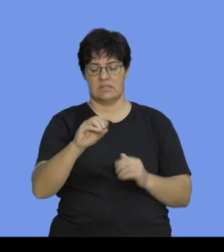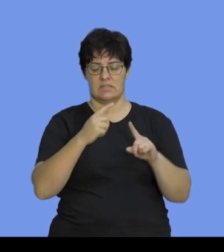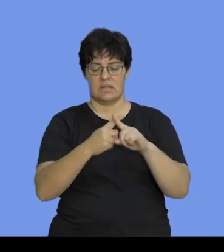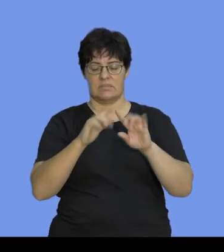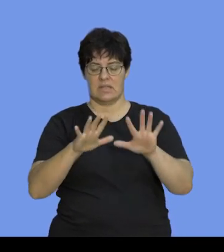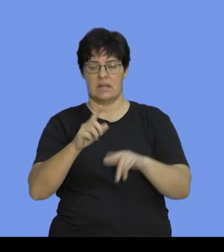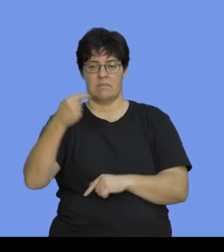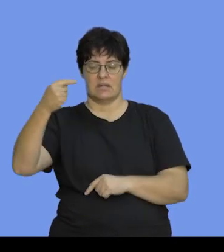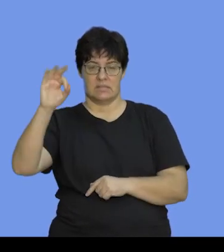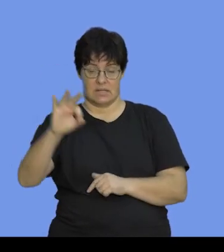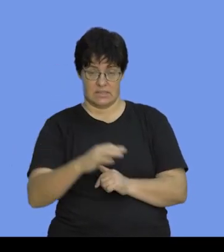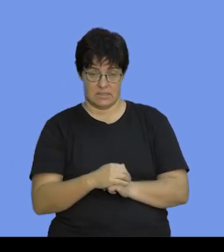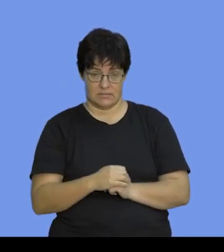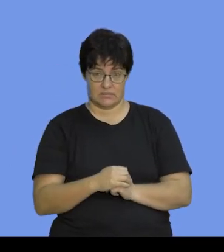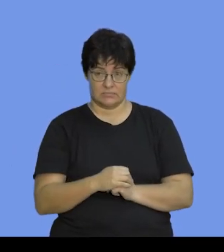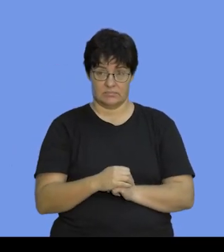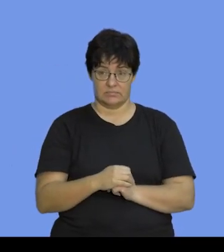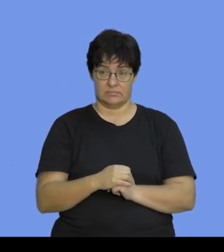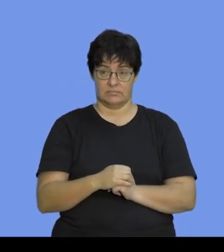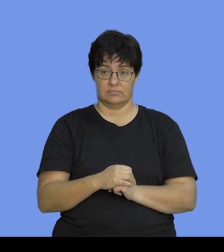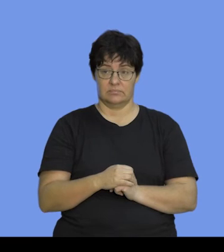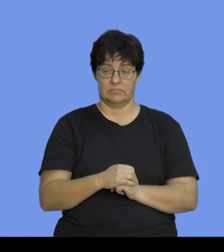650 times 10 exponent